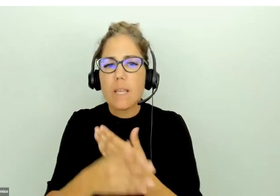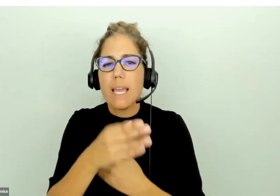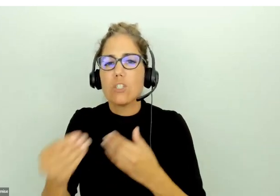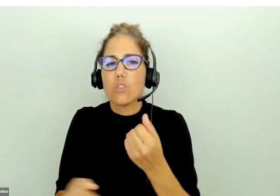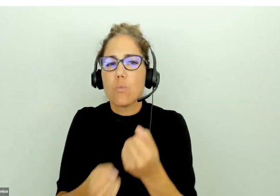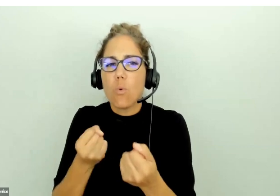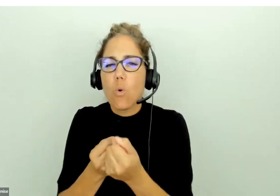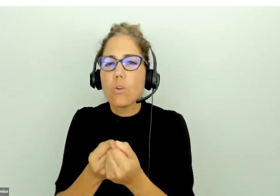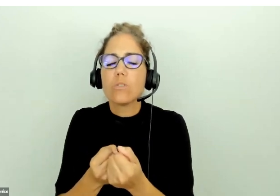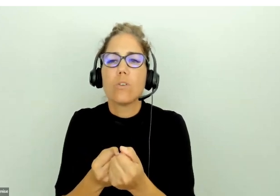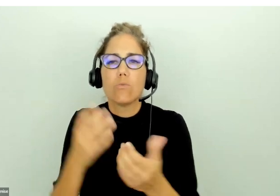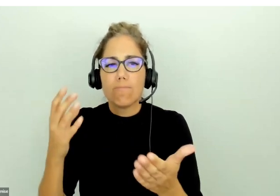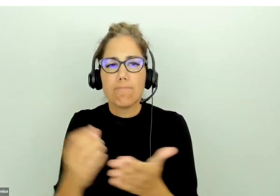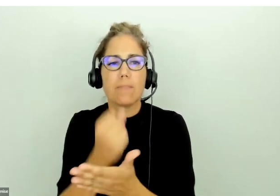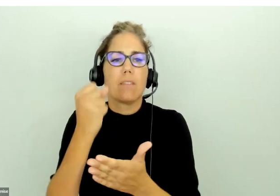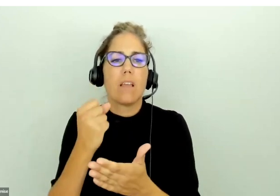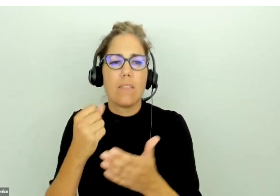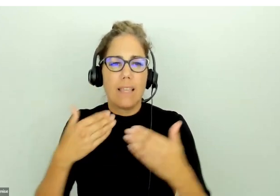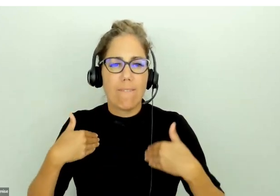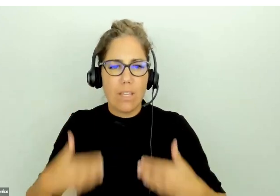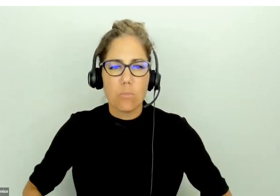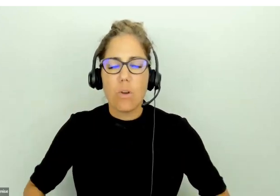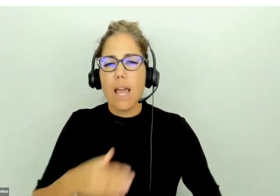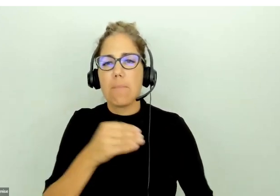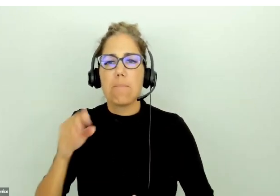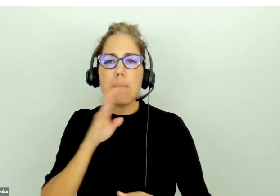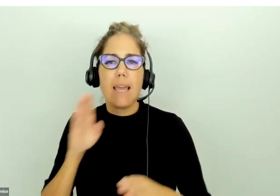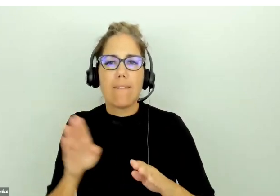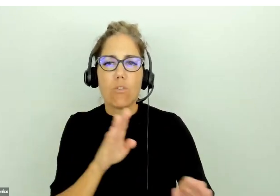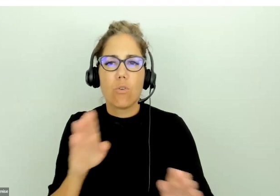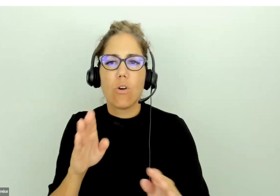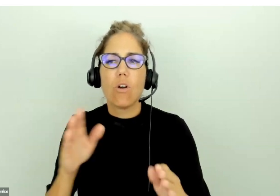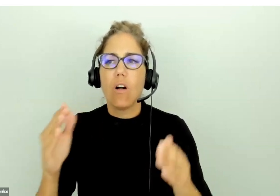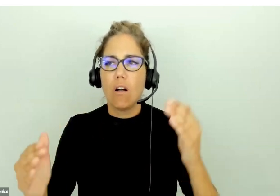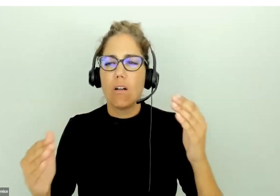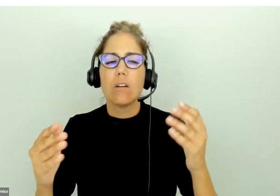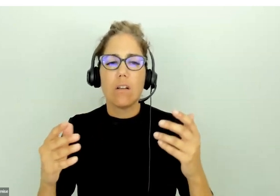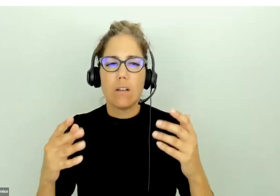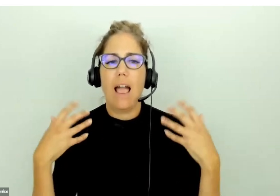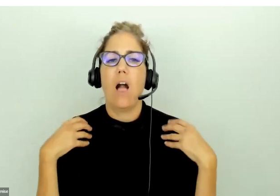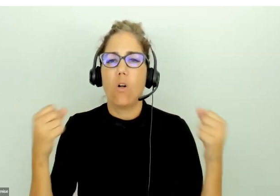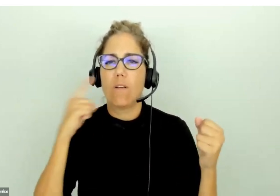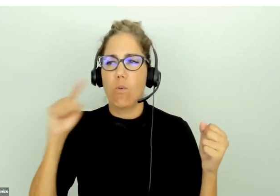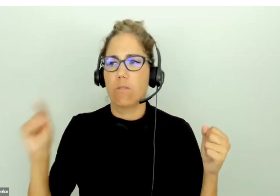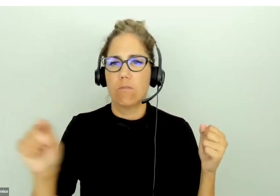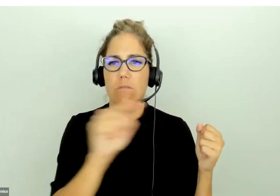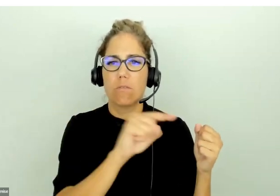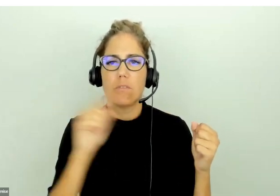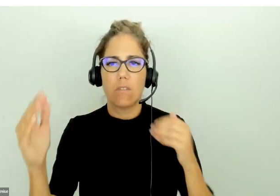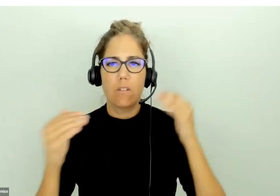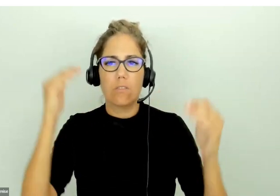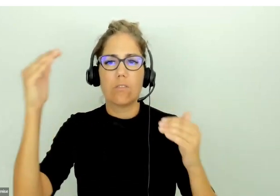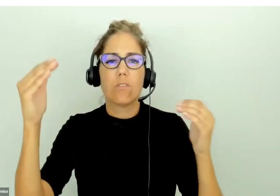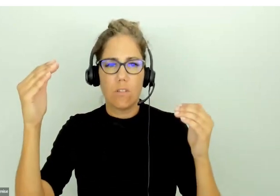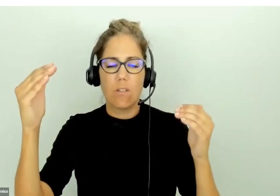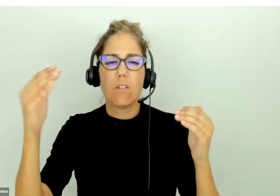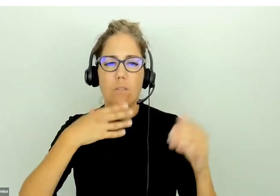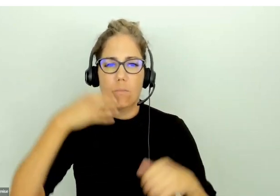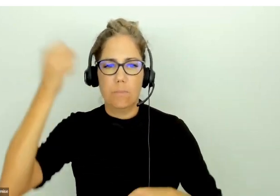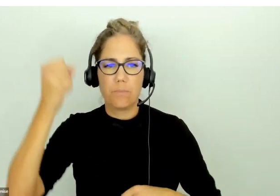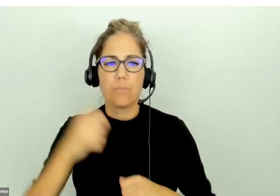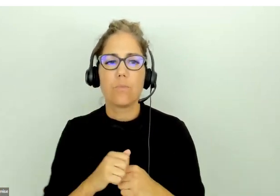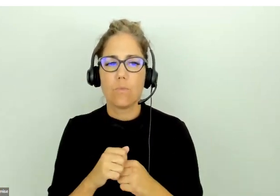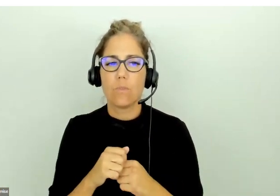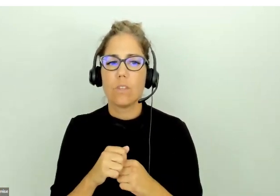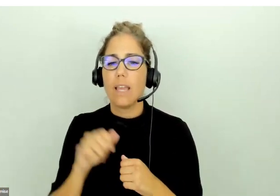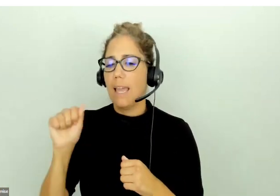to maximize the physical and behavioral health of older adults. ACL has been proud to partner with the Centers